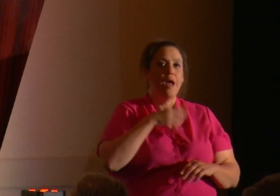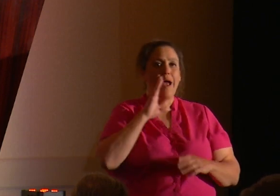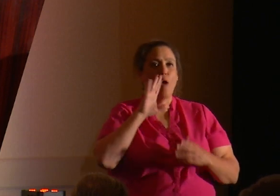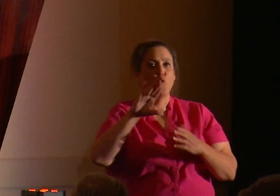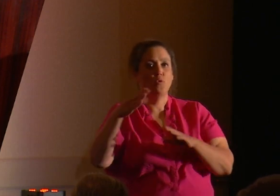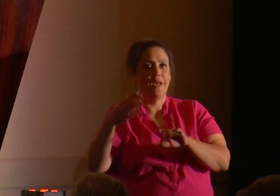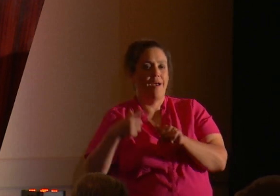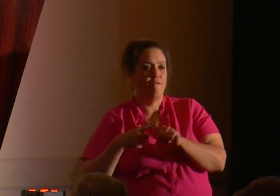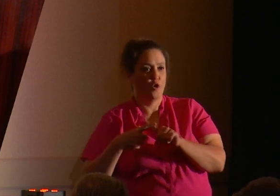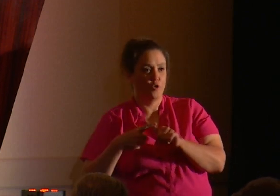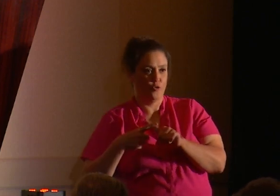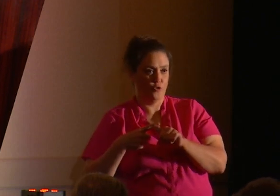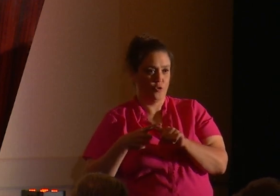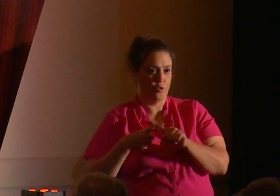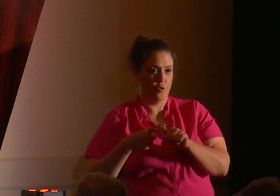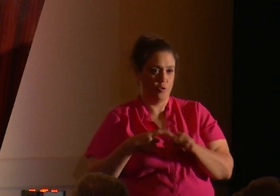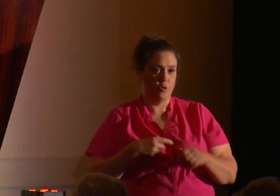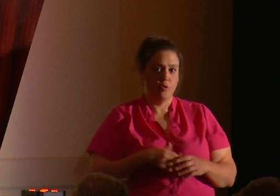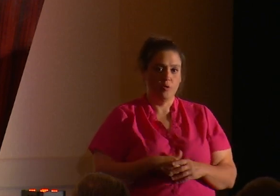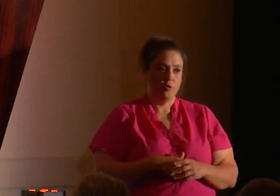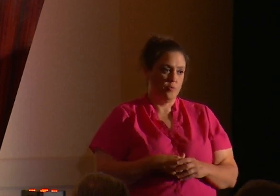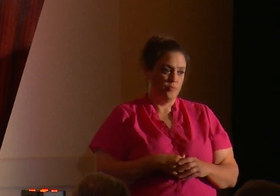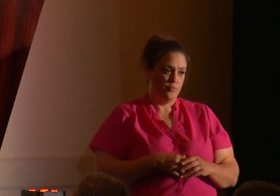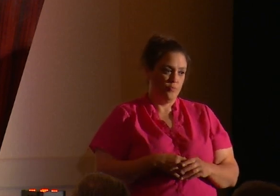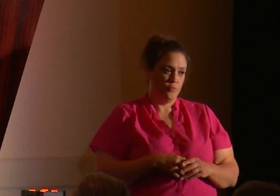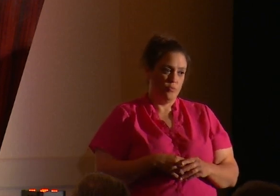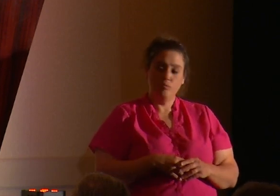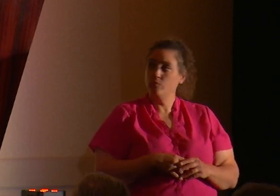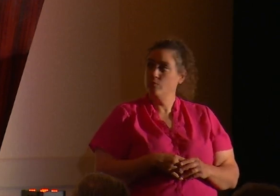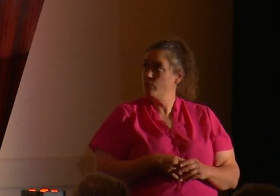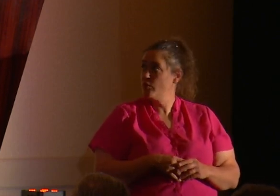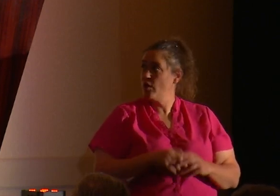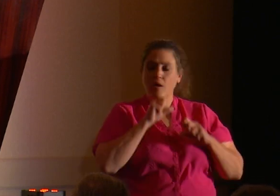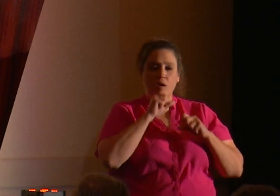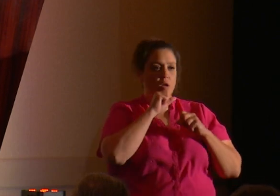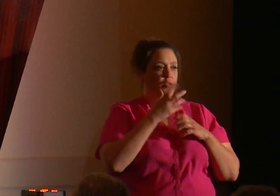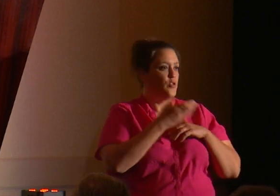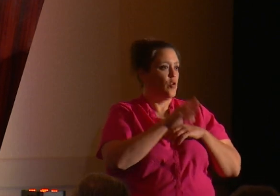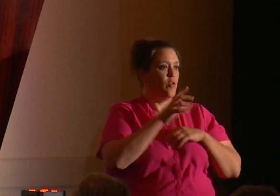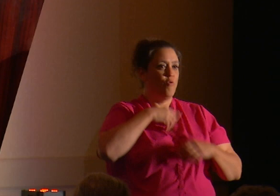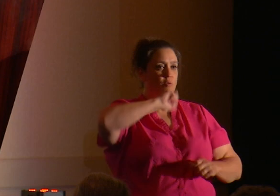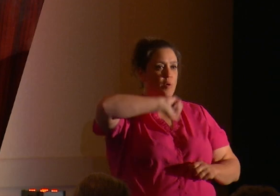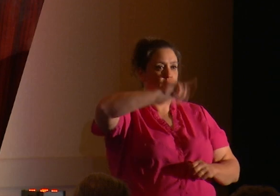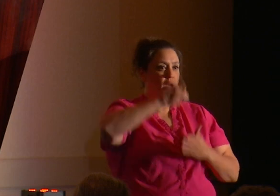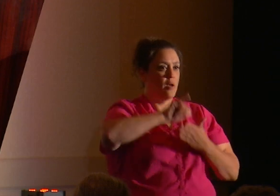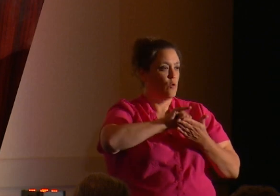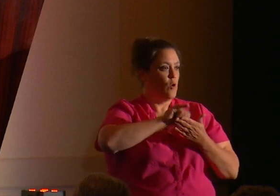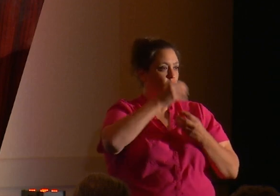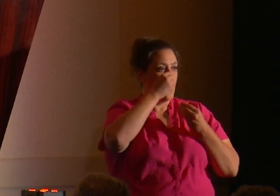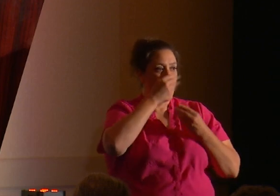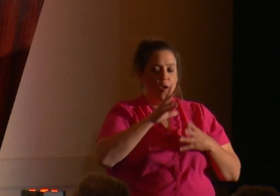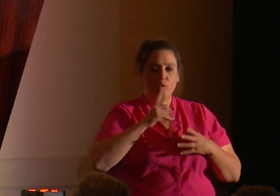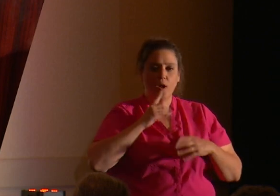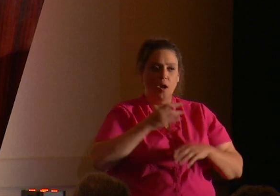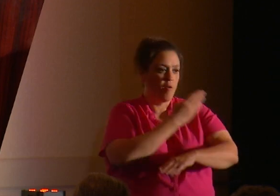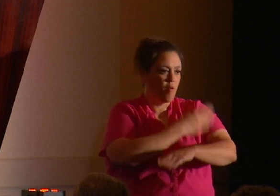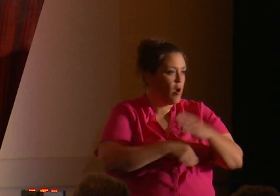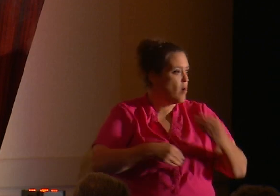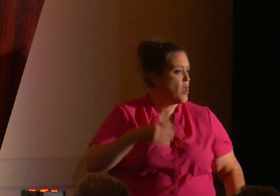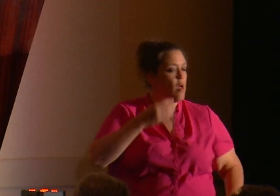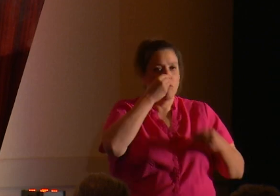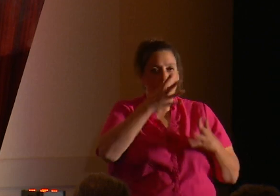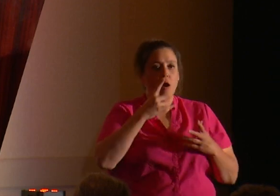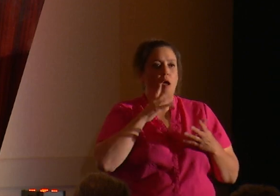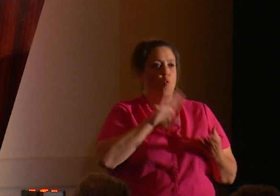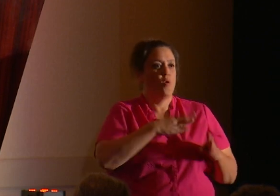first. I said, there's nothing on this earth that's going to make me move back to New York. I don't care if I lose a leg or arm or nothing. I will die before I move back to